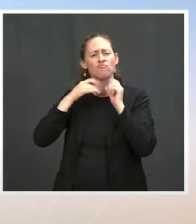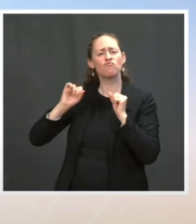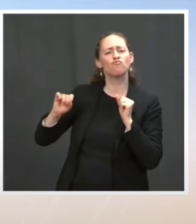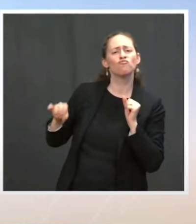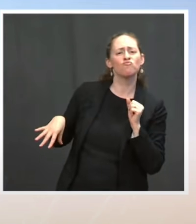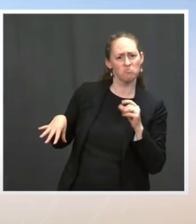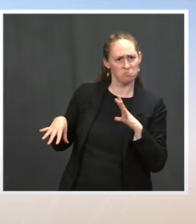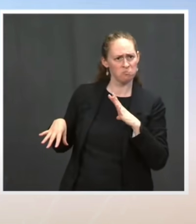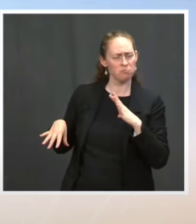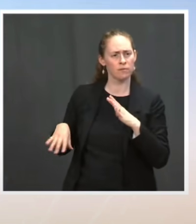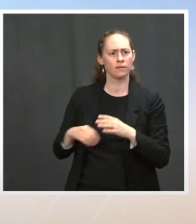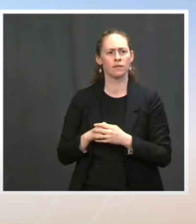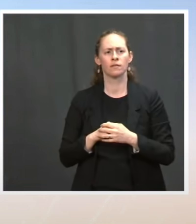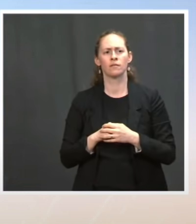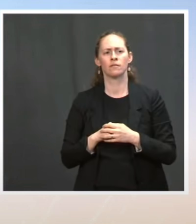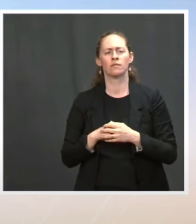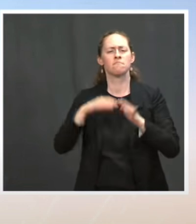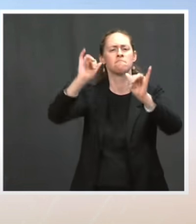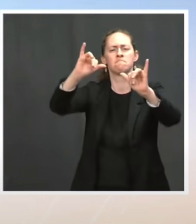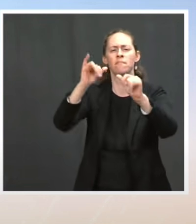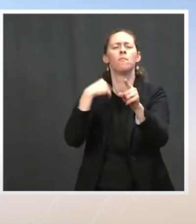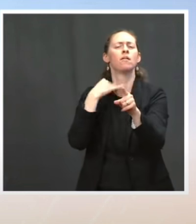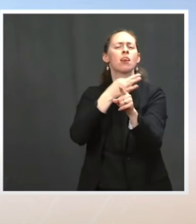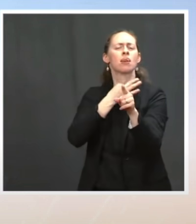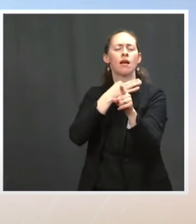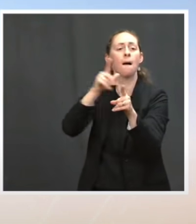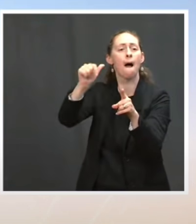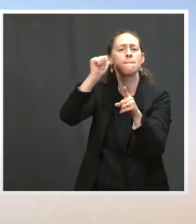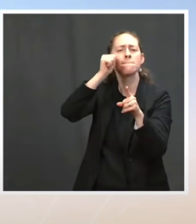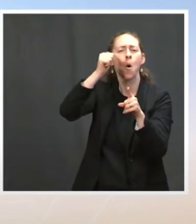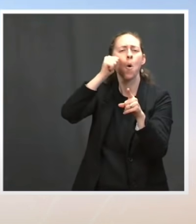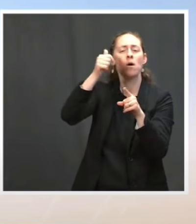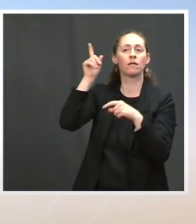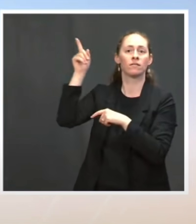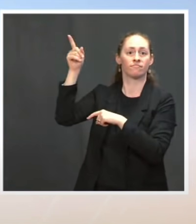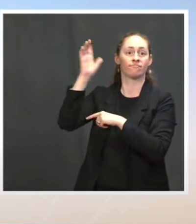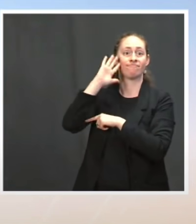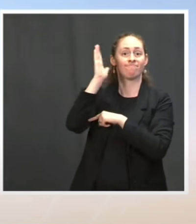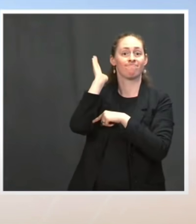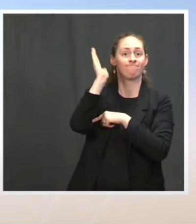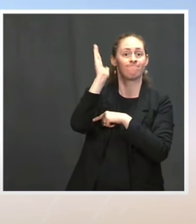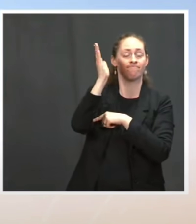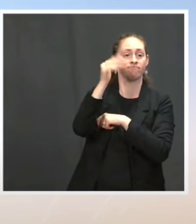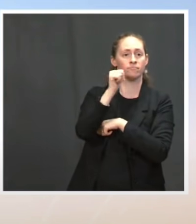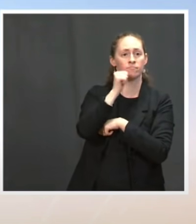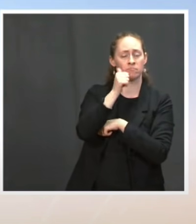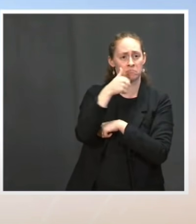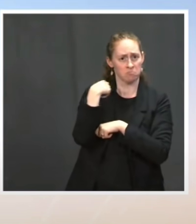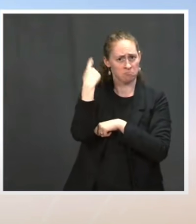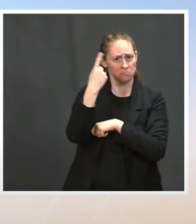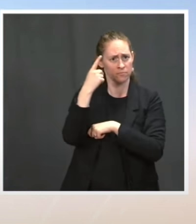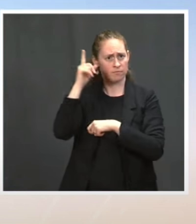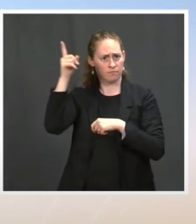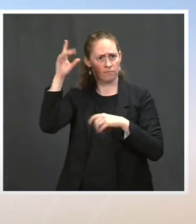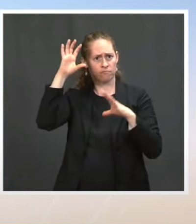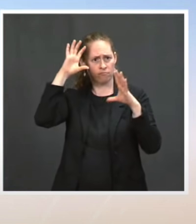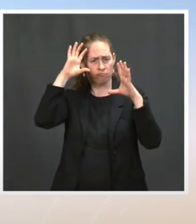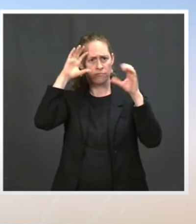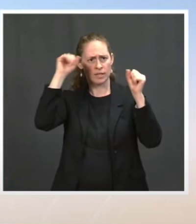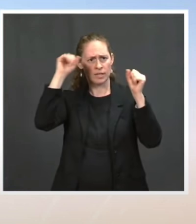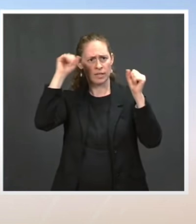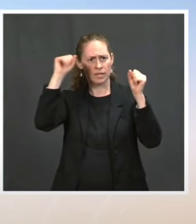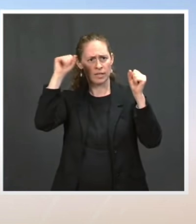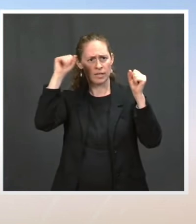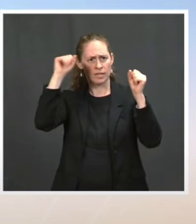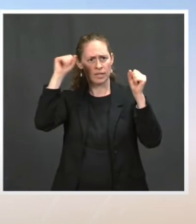Sure. How long do you think it'll be? Is he doing practice sessions? Are cabinet members going to be in attendance? That sort of thing.